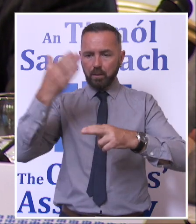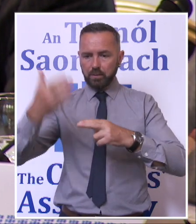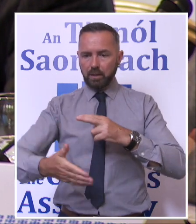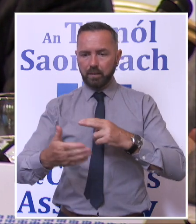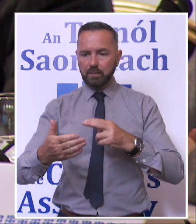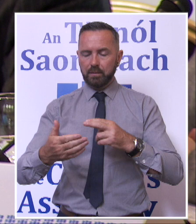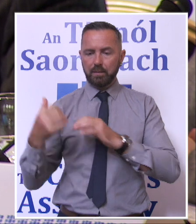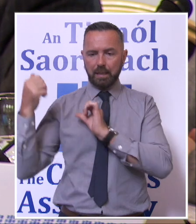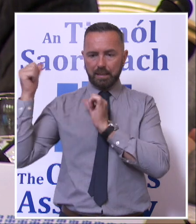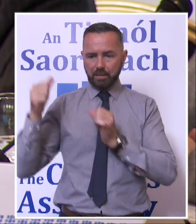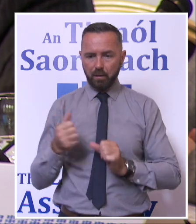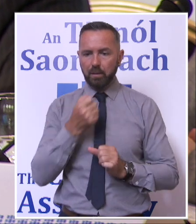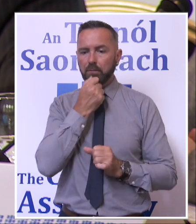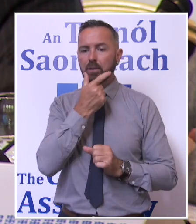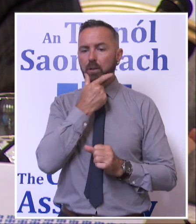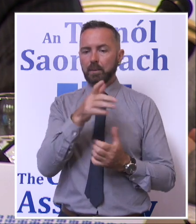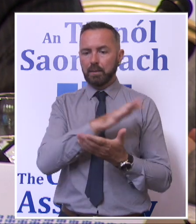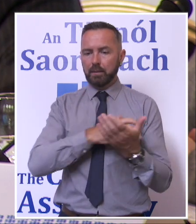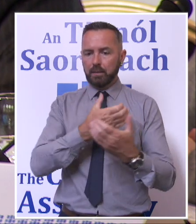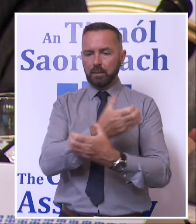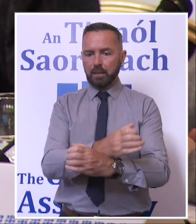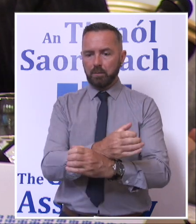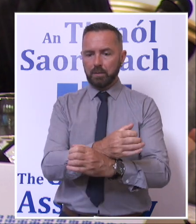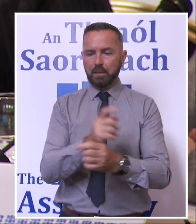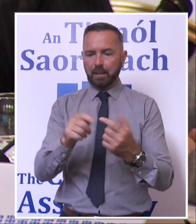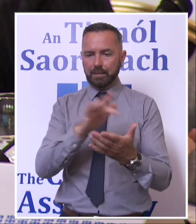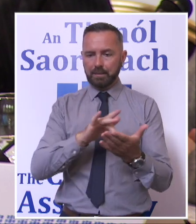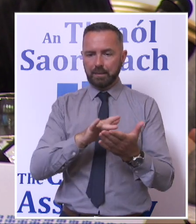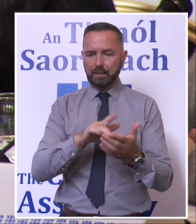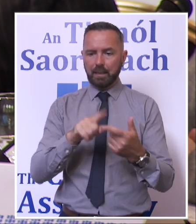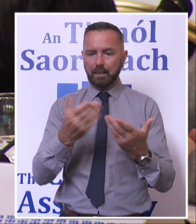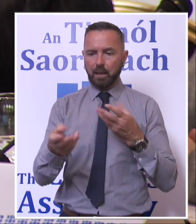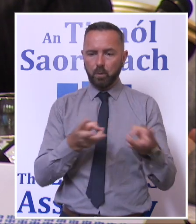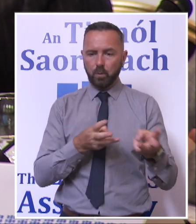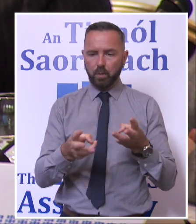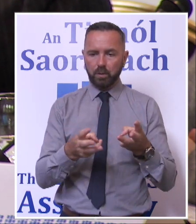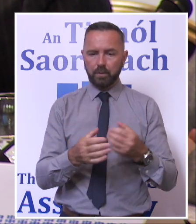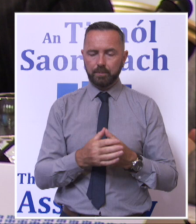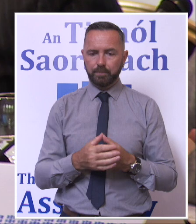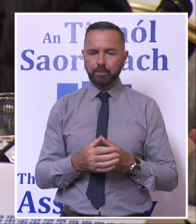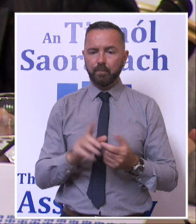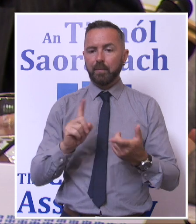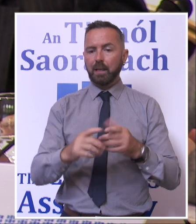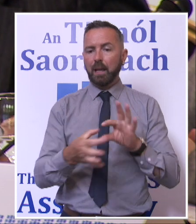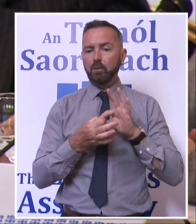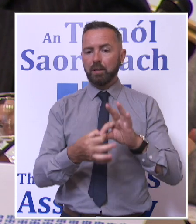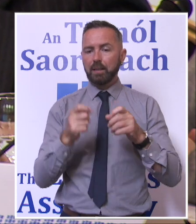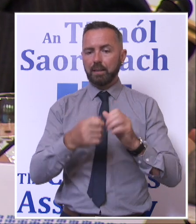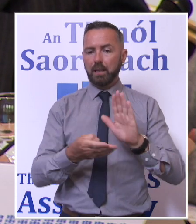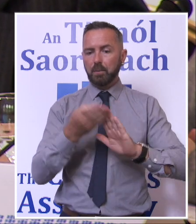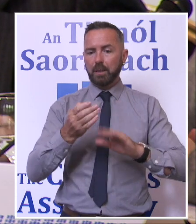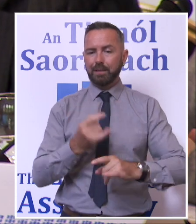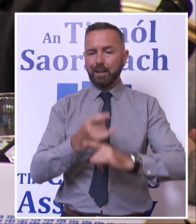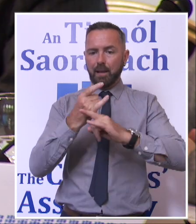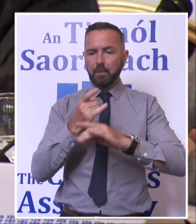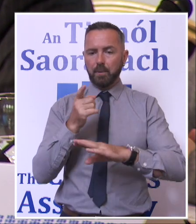the historic Dublin County and how that might work and the powers that might need to be devolved and the relationships built to actually help